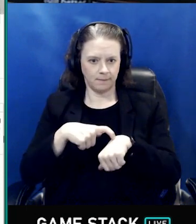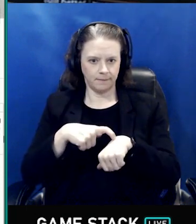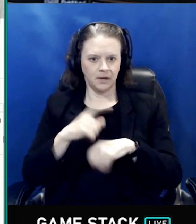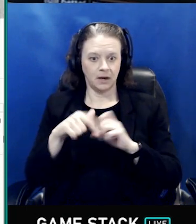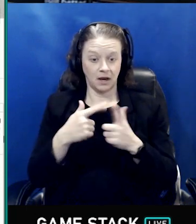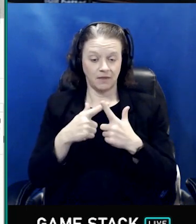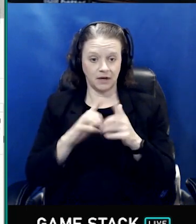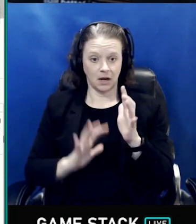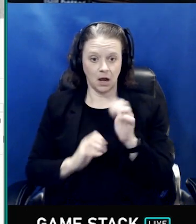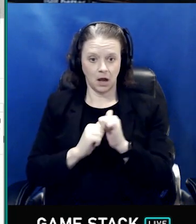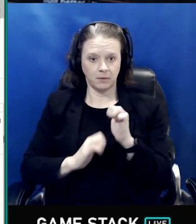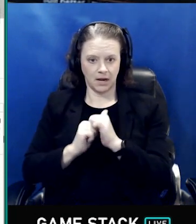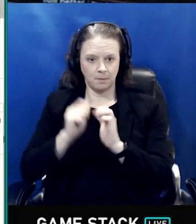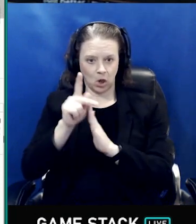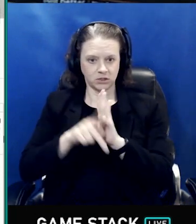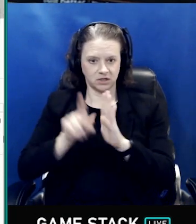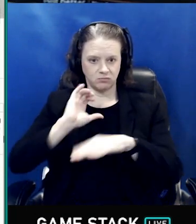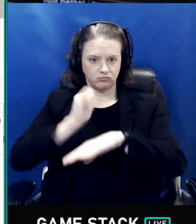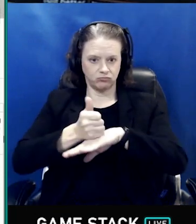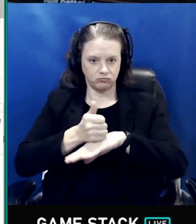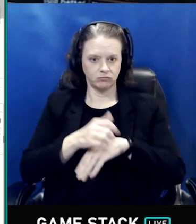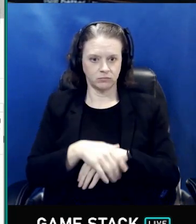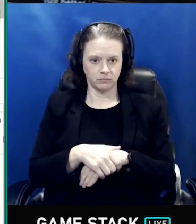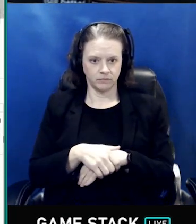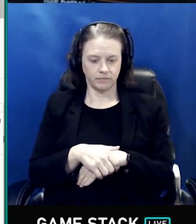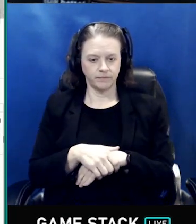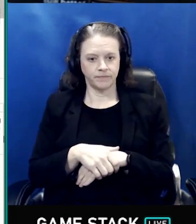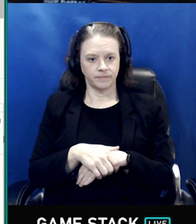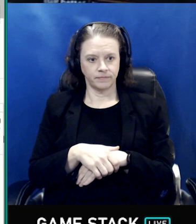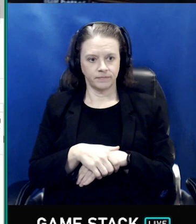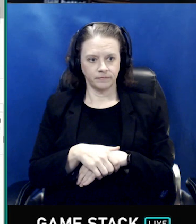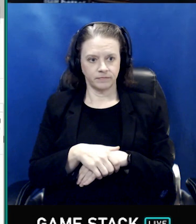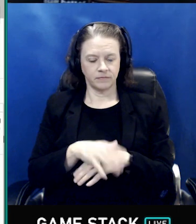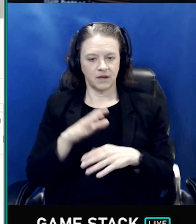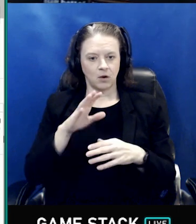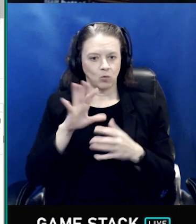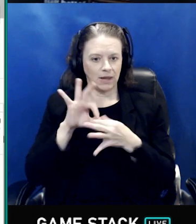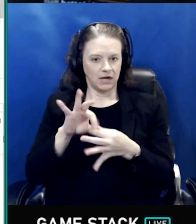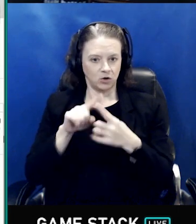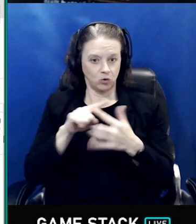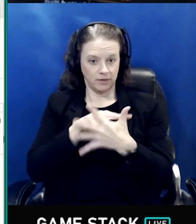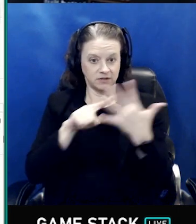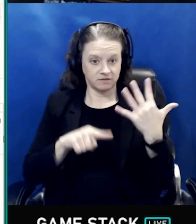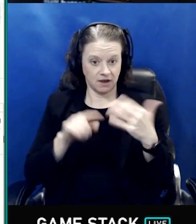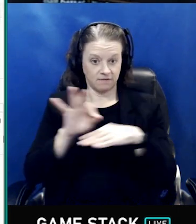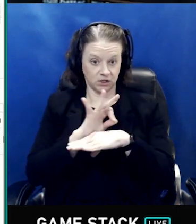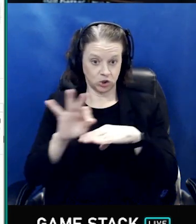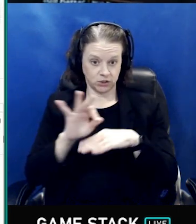update policy in 5 tables using these functions.